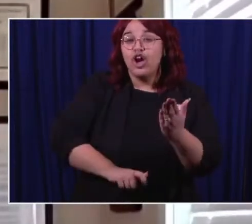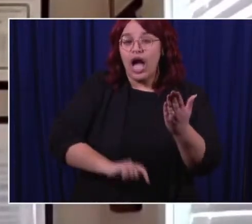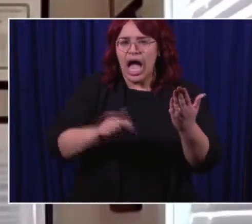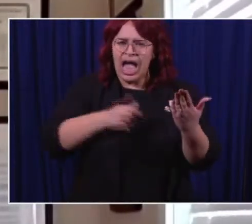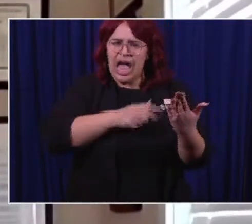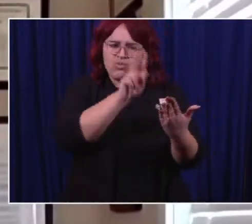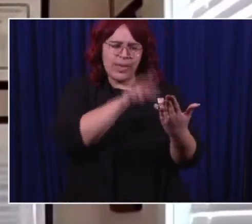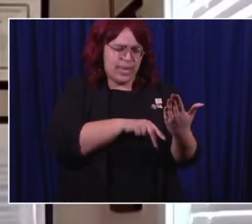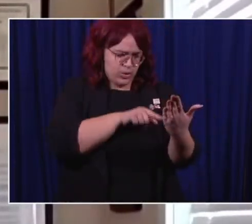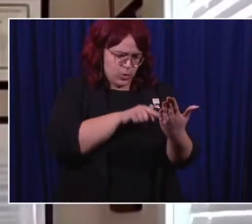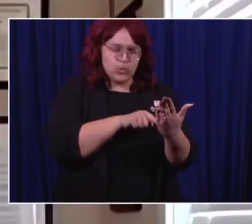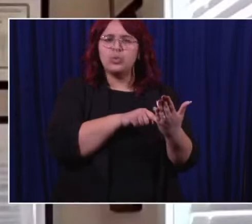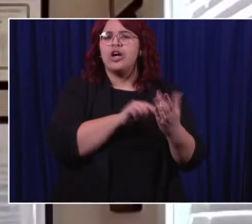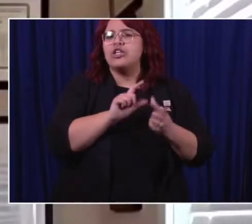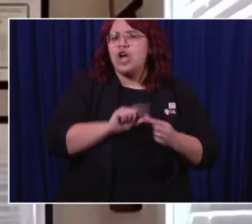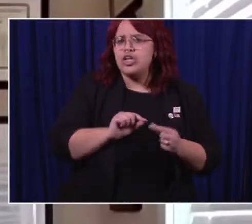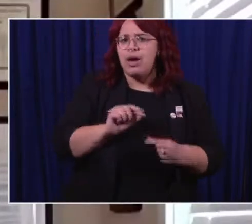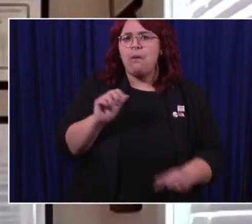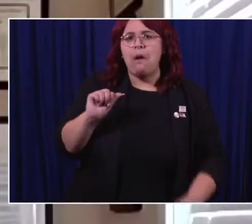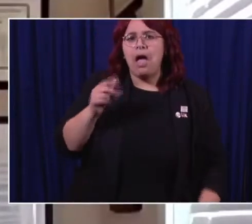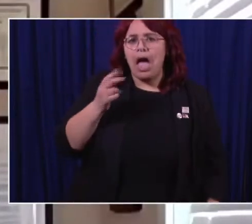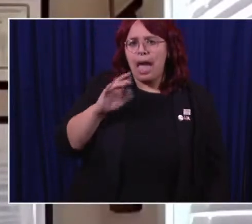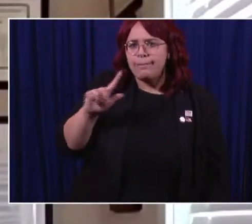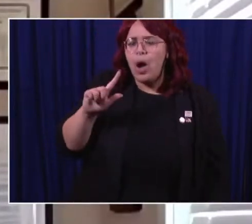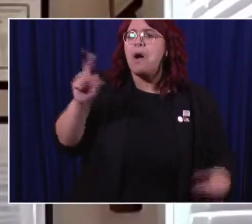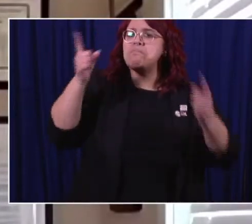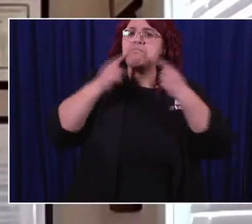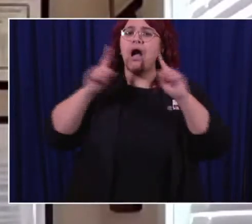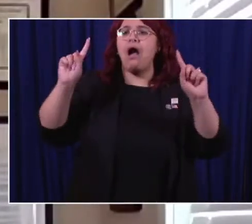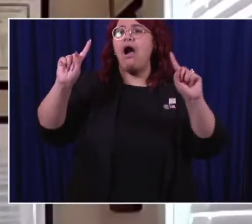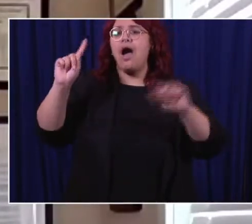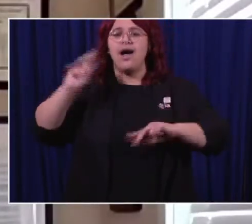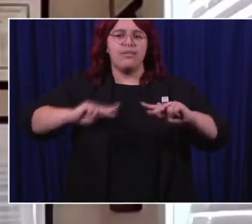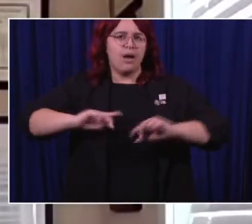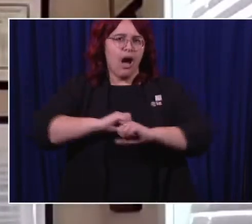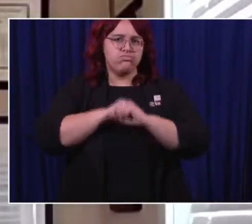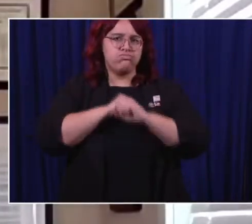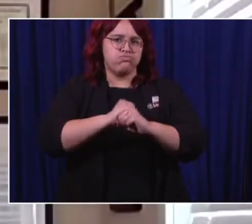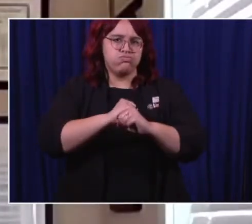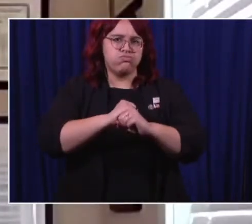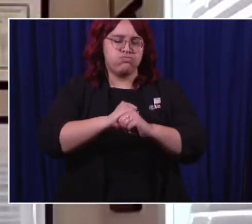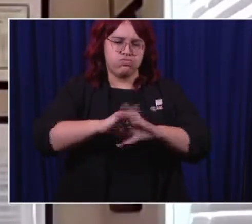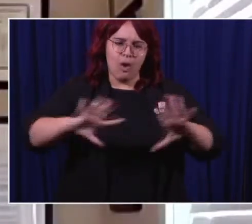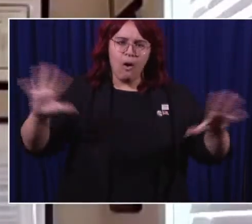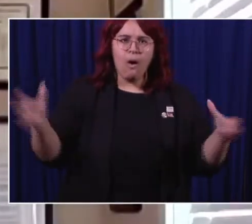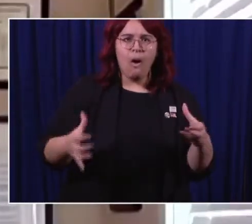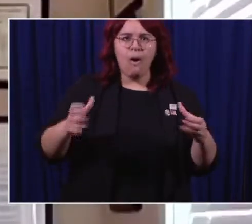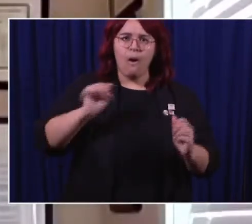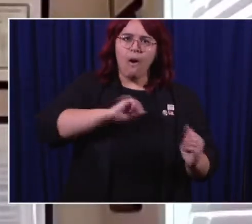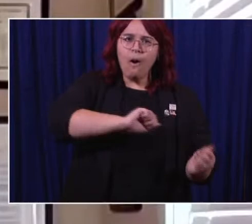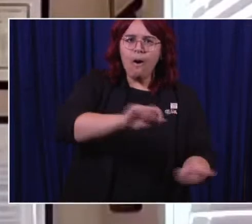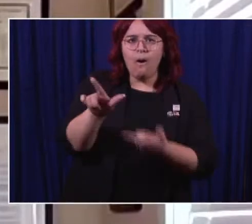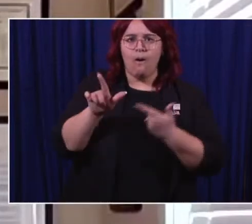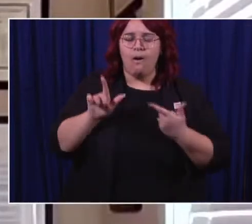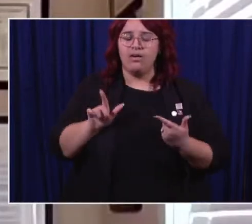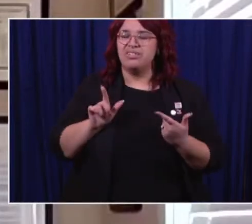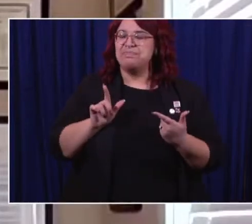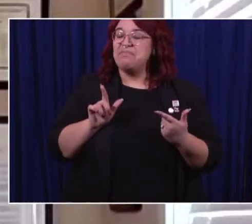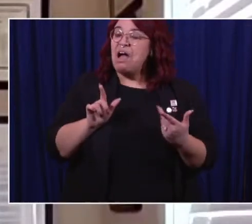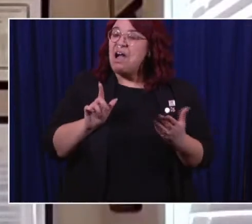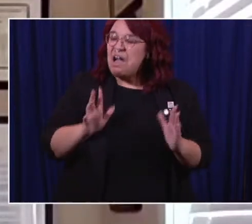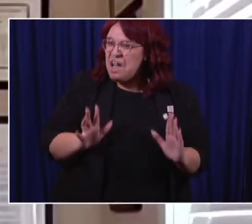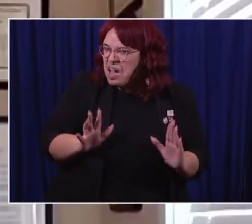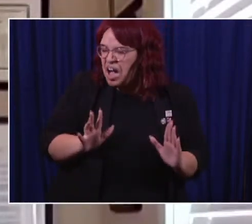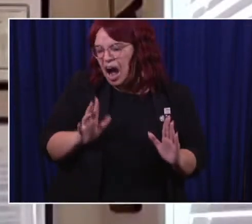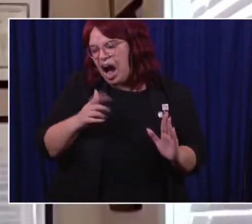I think it does point to the fact that we're seeing encouraging signs. We are seeing